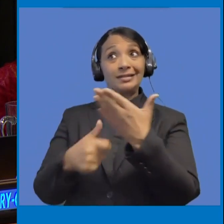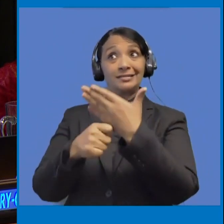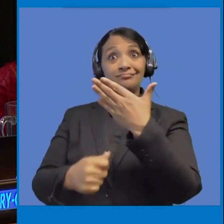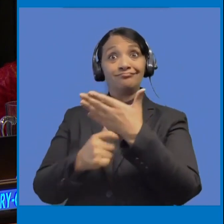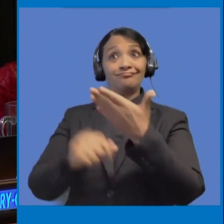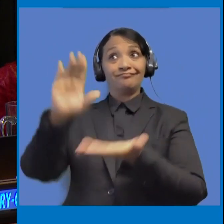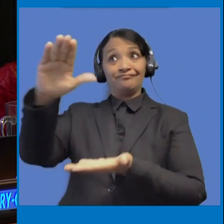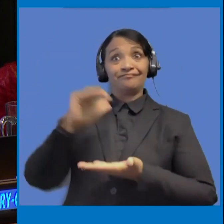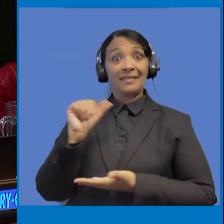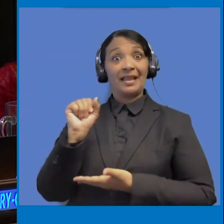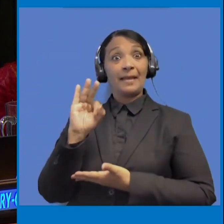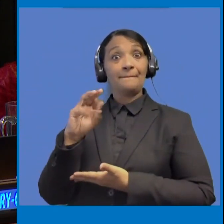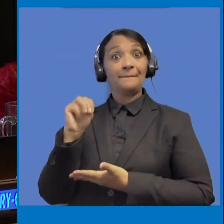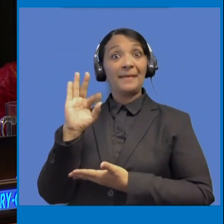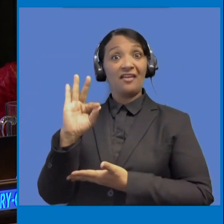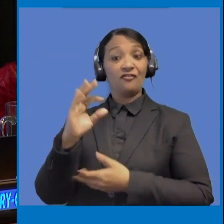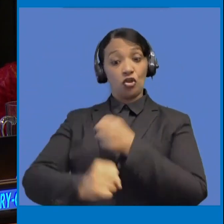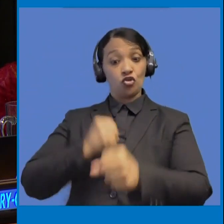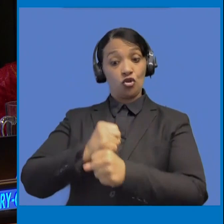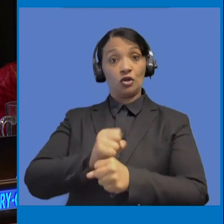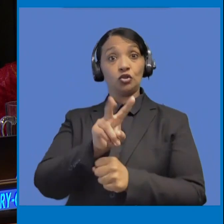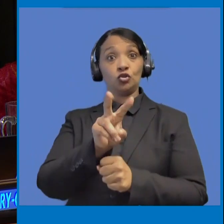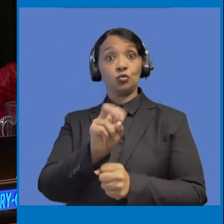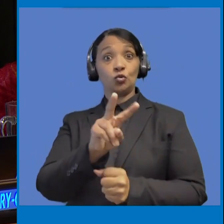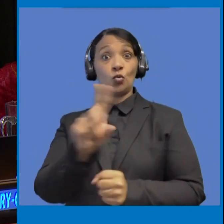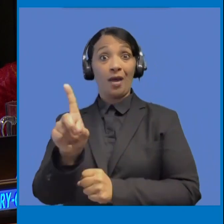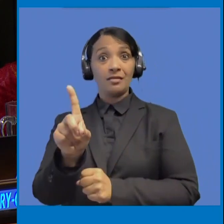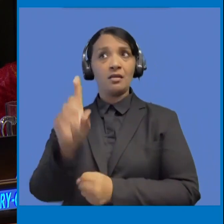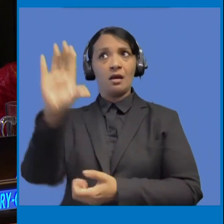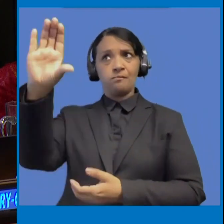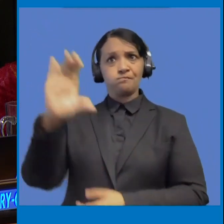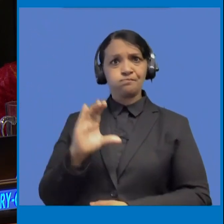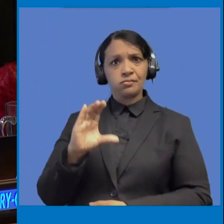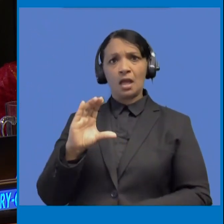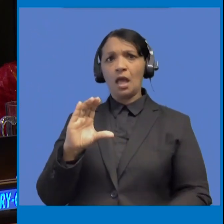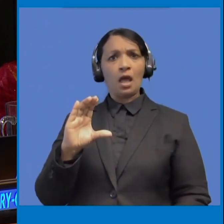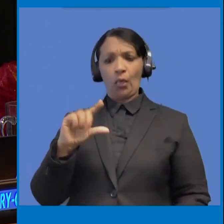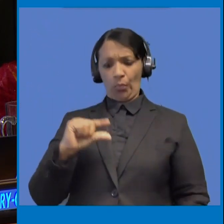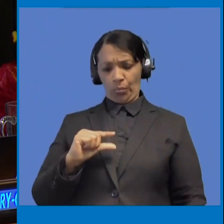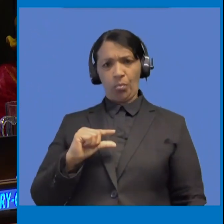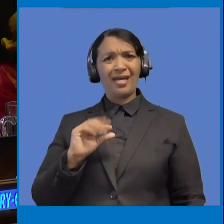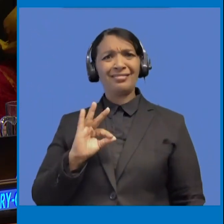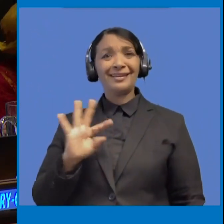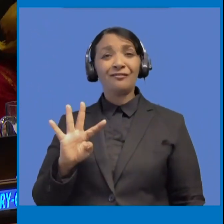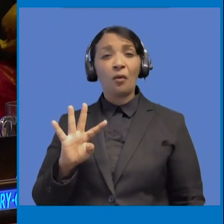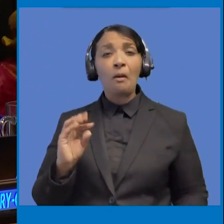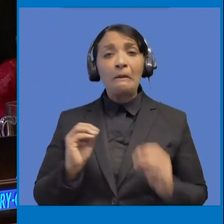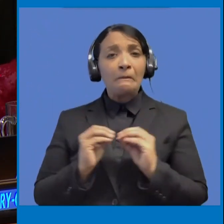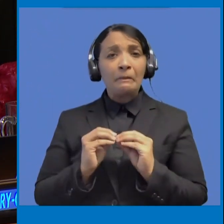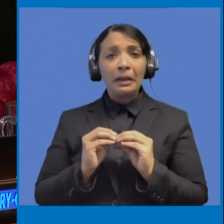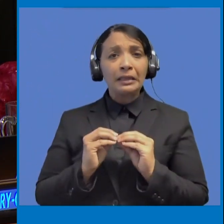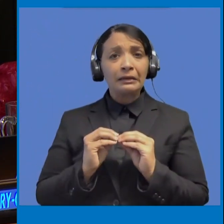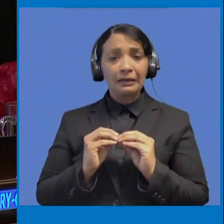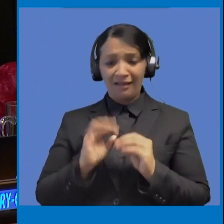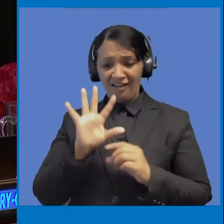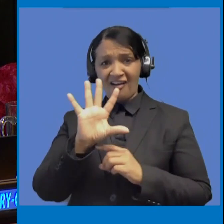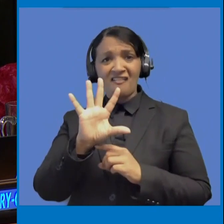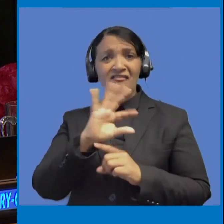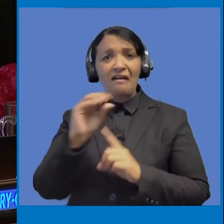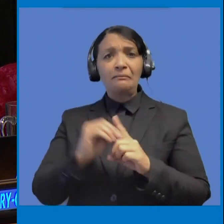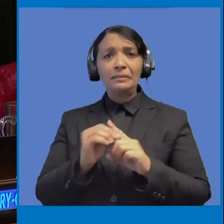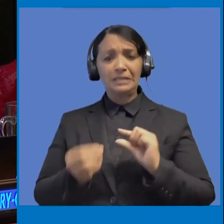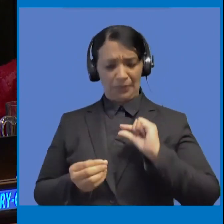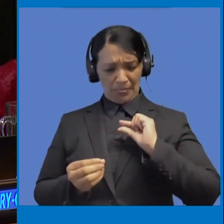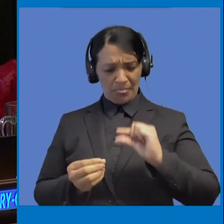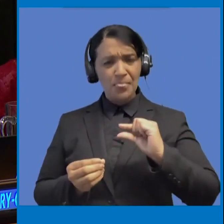in 2021, Africa received only $34 billion, barely 5%. At the